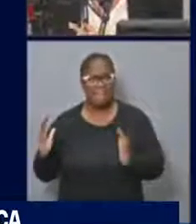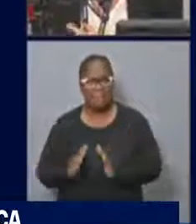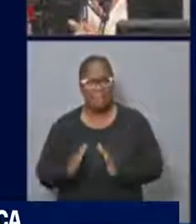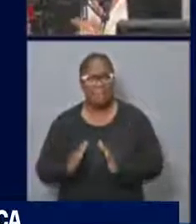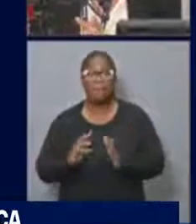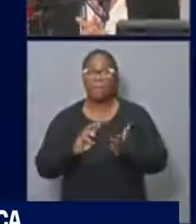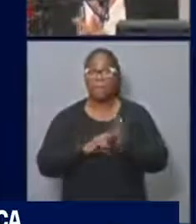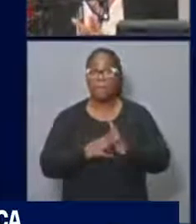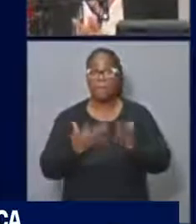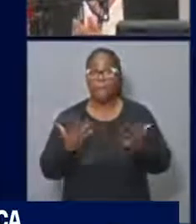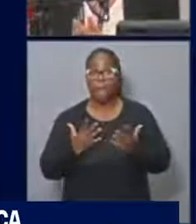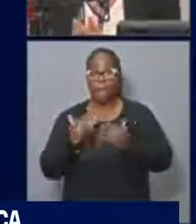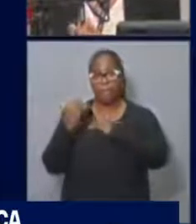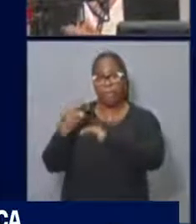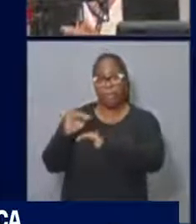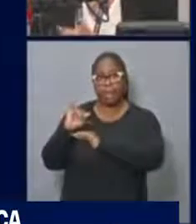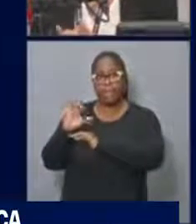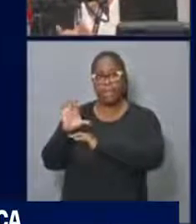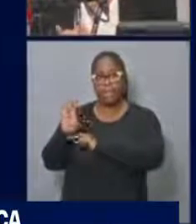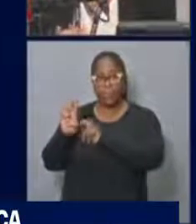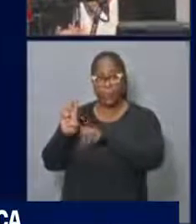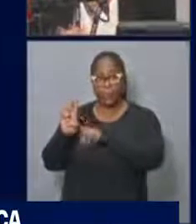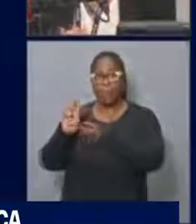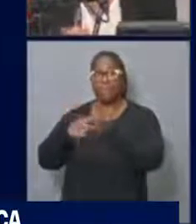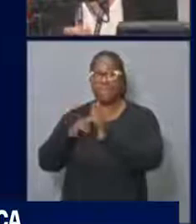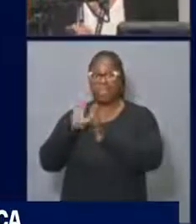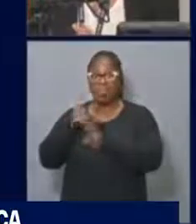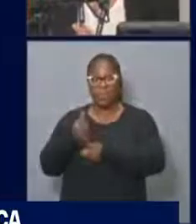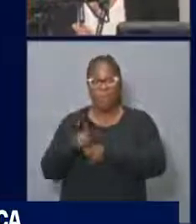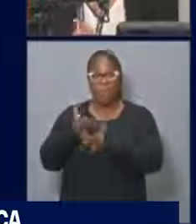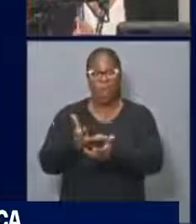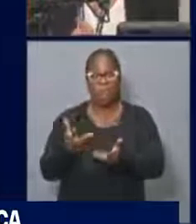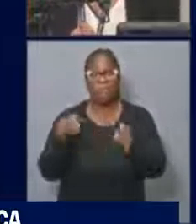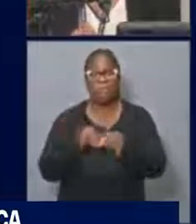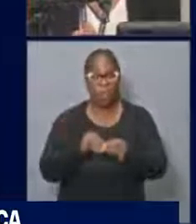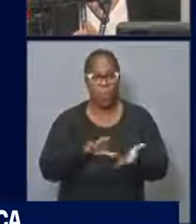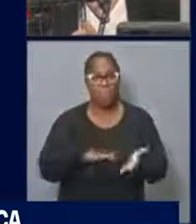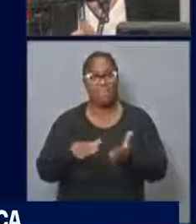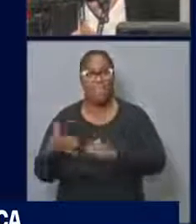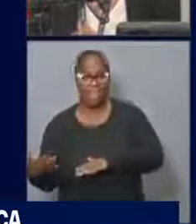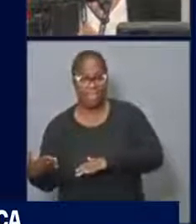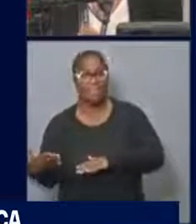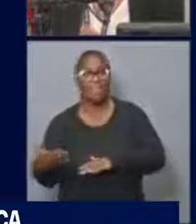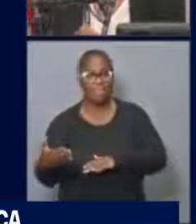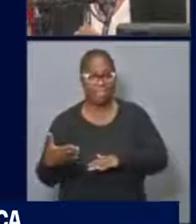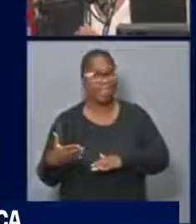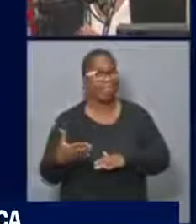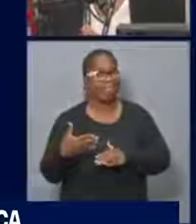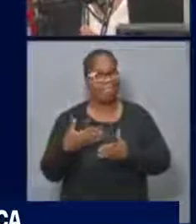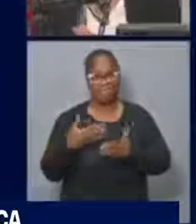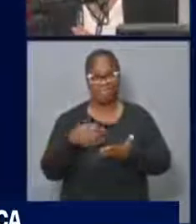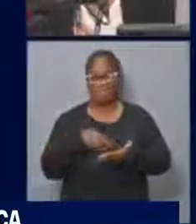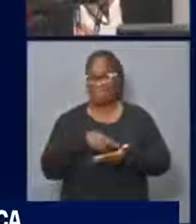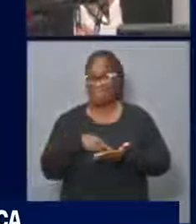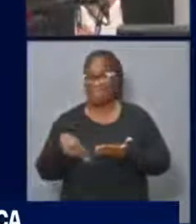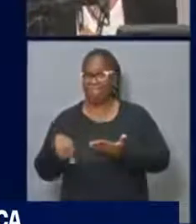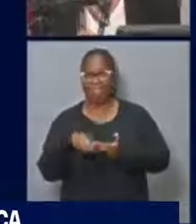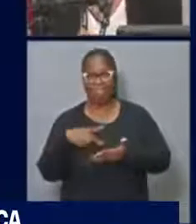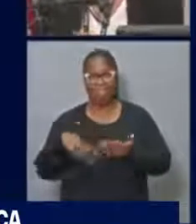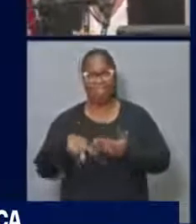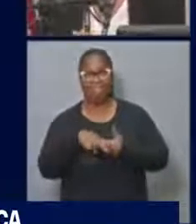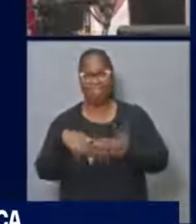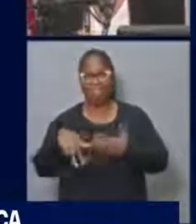increase in deaths in the coming days and weeks. What this really means for all of us is that we need to start